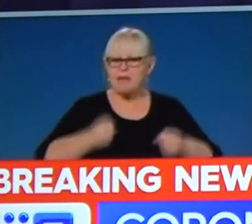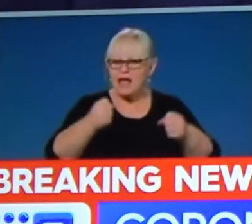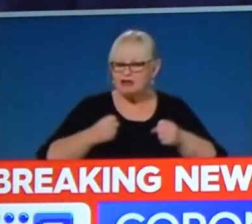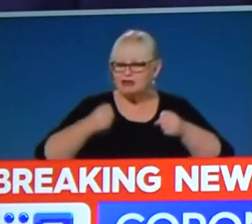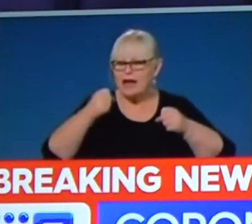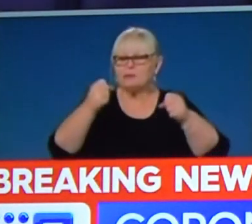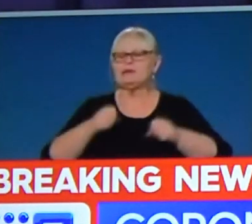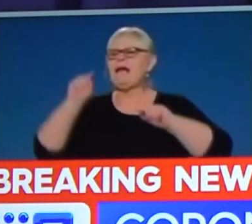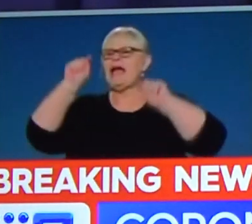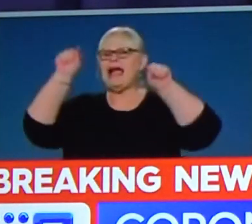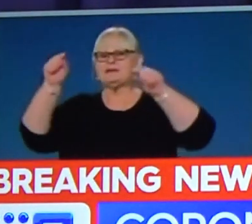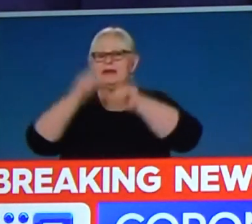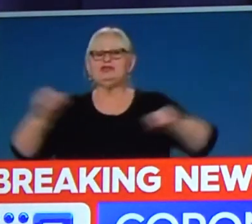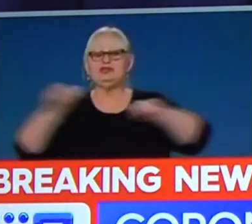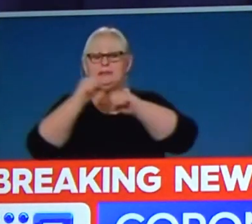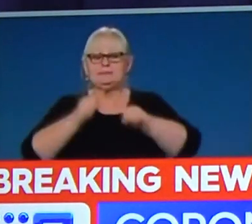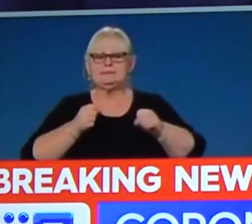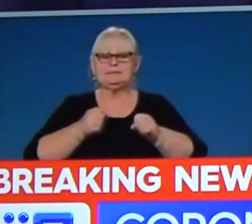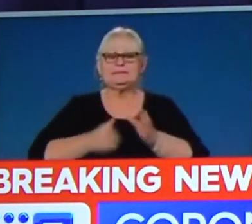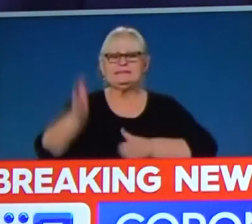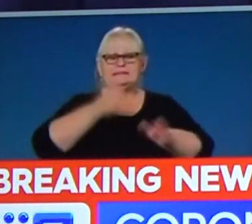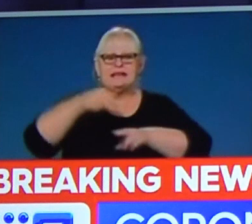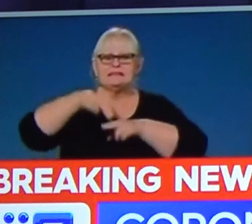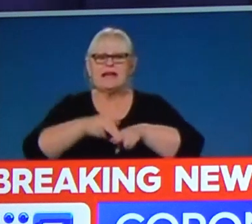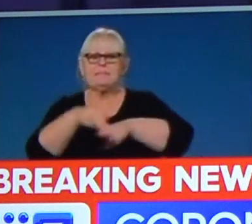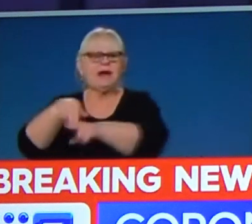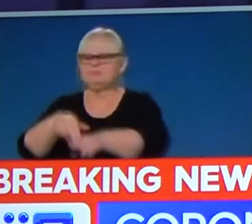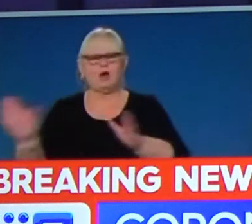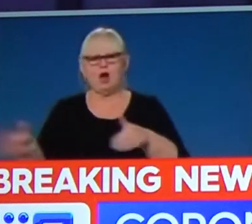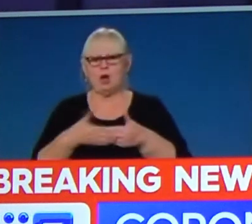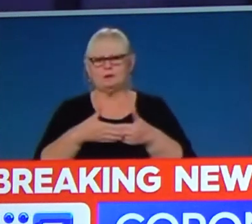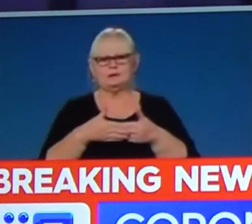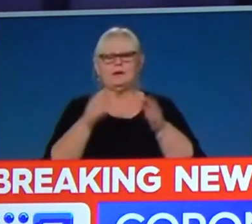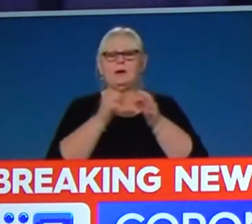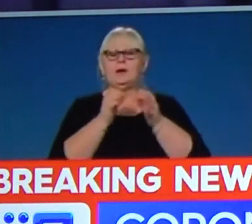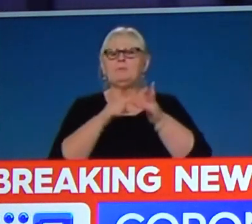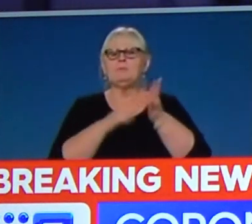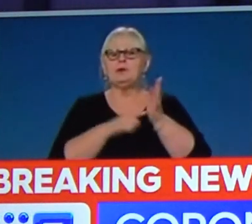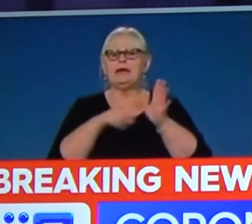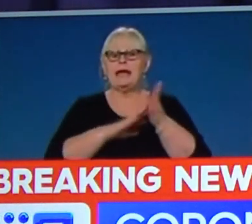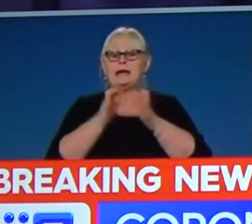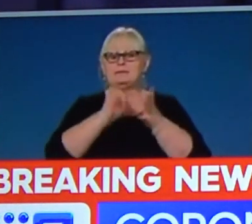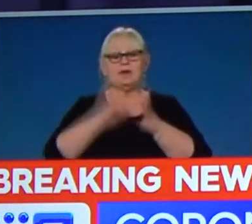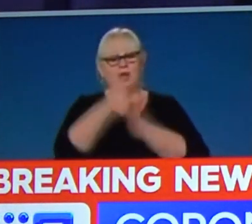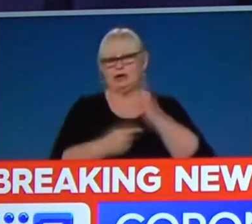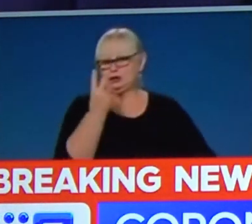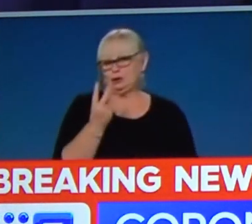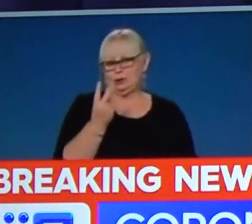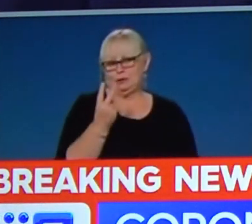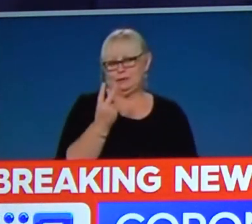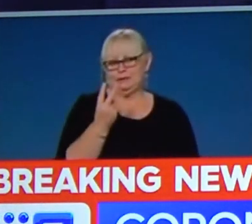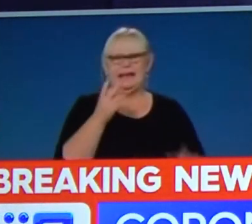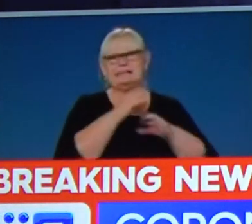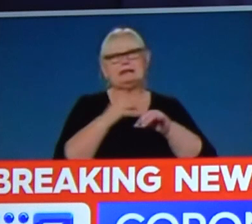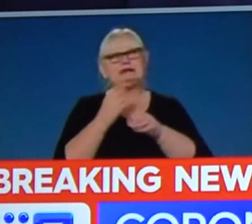outside gyms and skate parks will be closed as from tomorrow, and boot camps obviously will be reduced to 2, which doesn't really